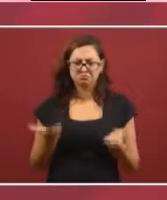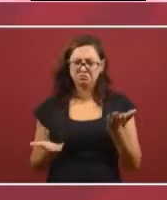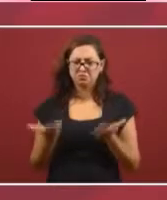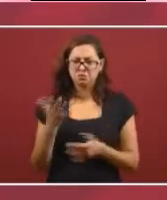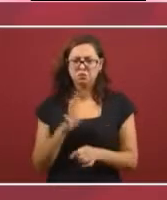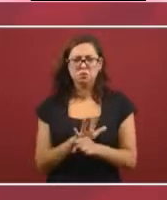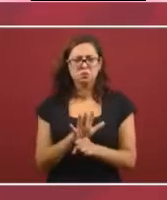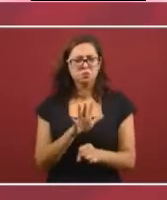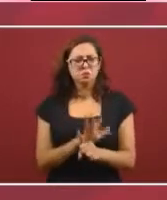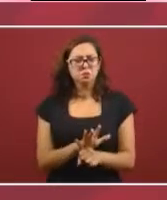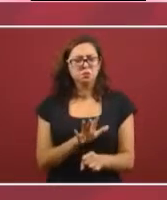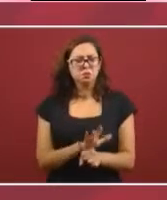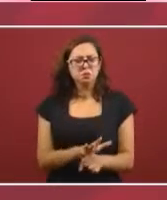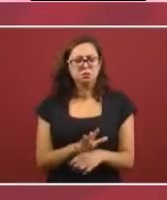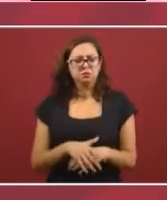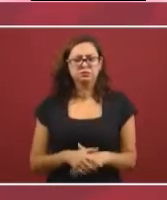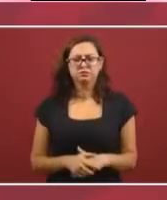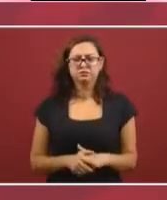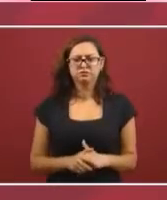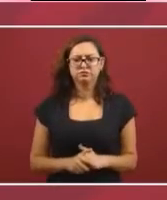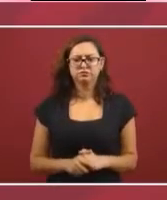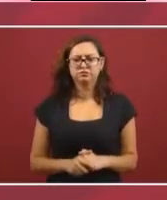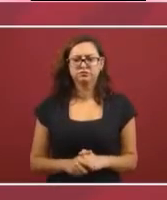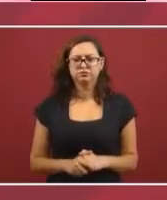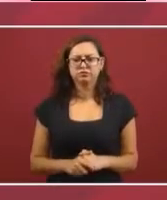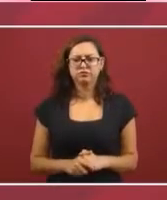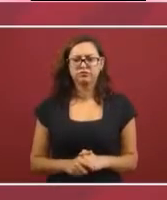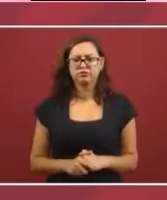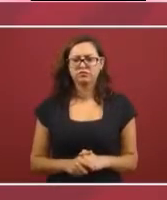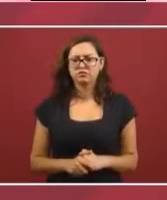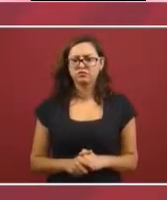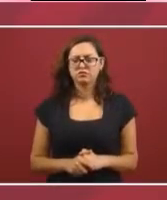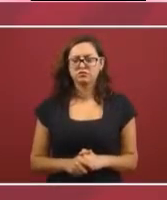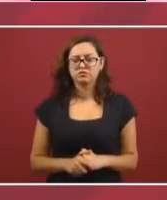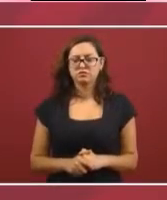be have equilibrium. Carbohydratos.